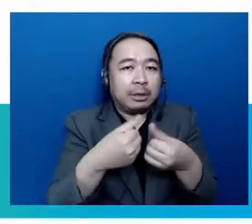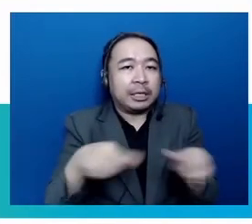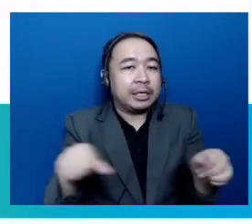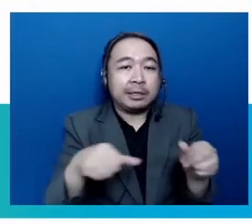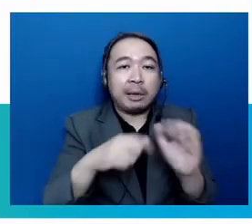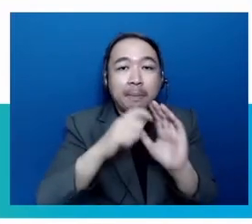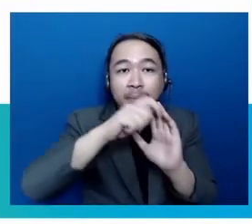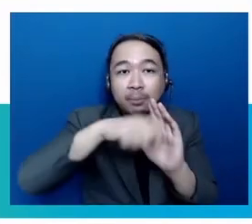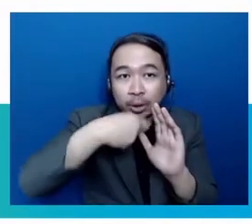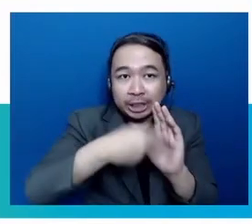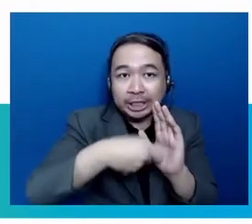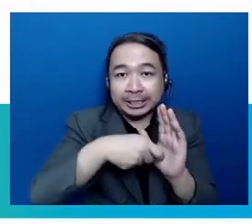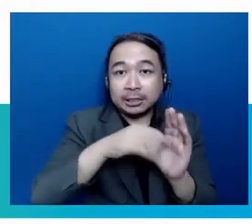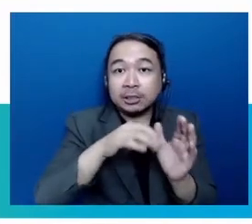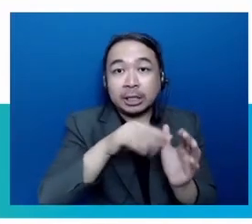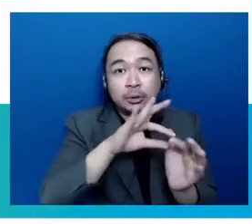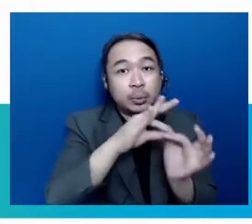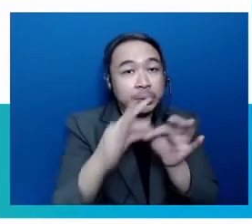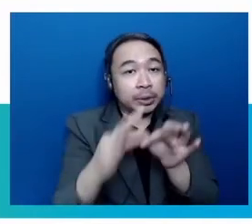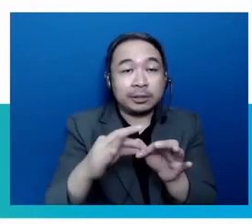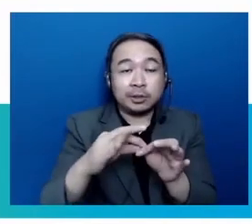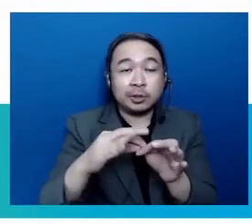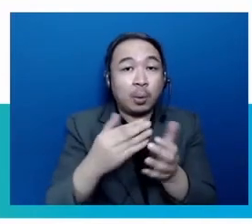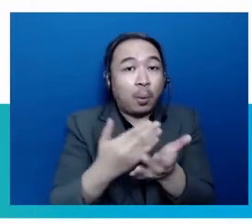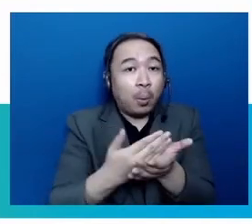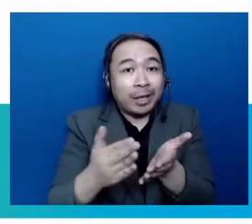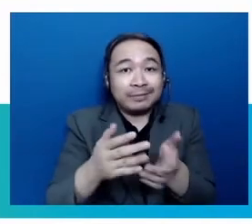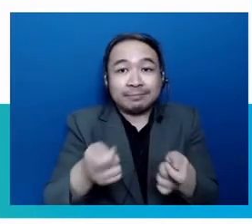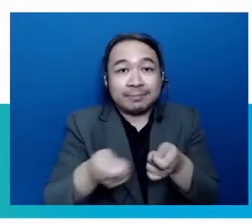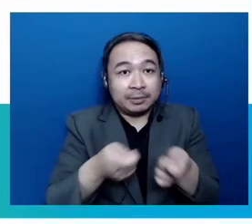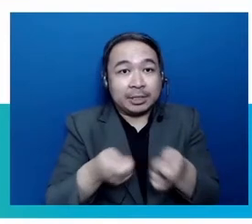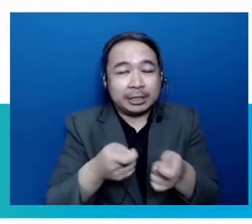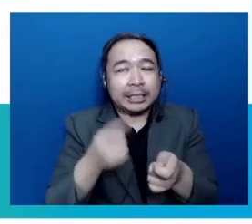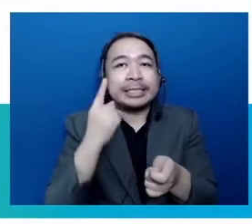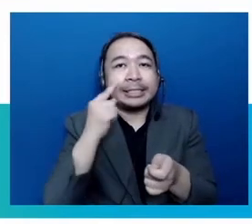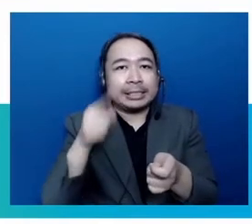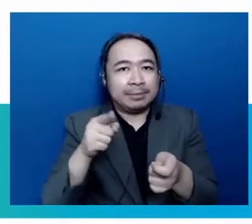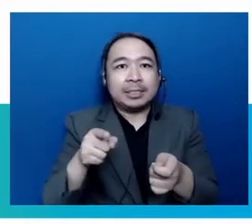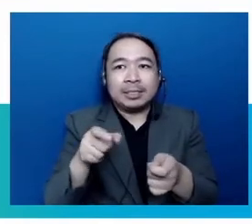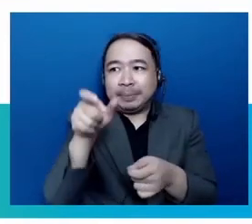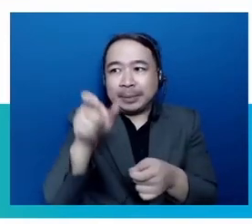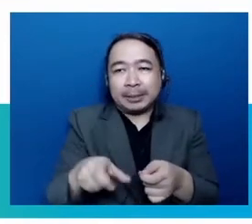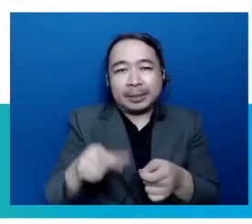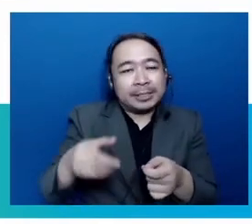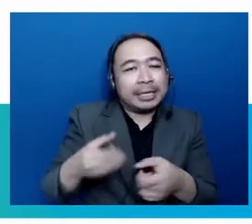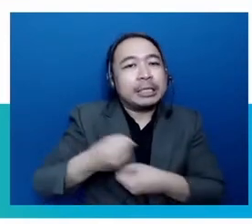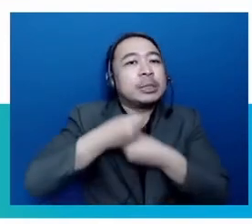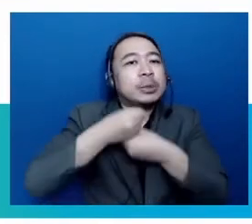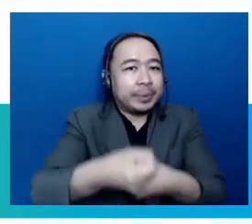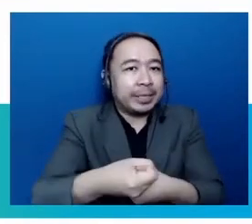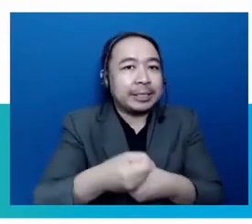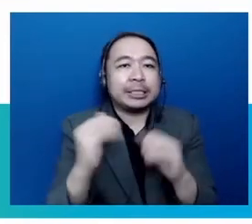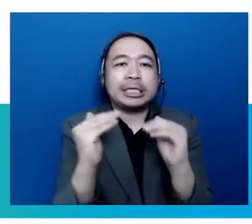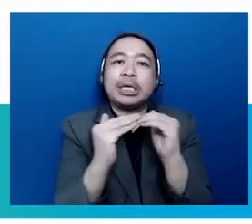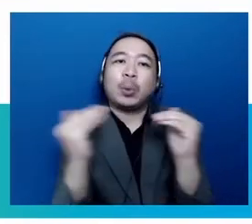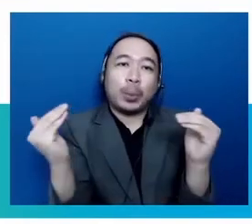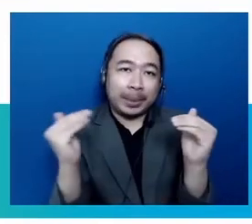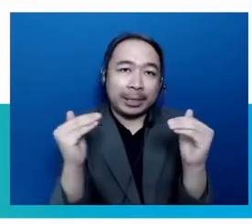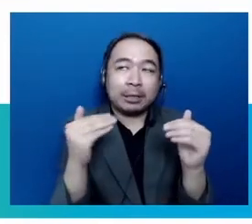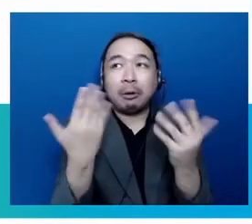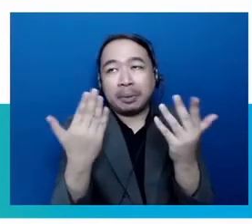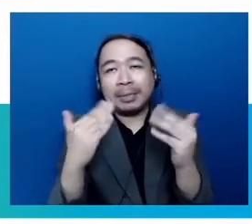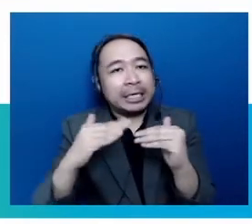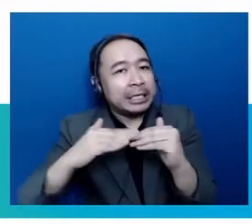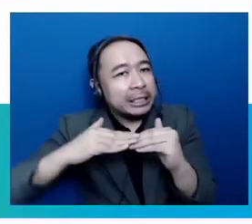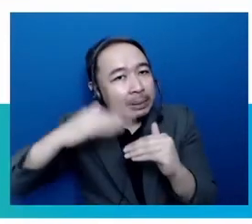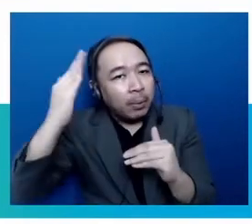to be considered as stakeholders that are equivalent or maybe even more important than corporations